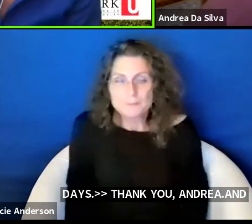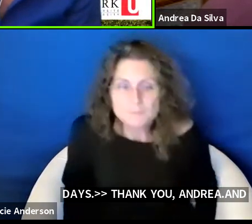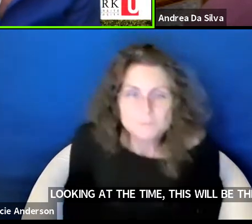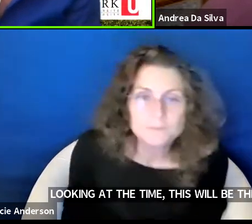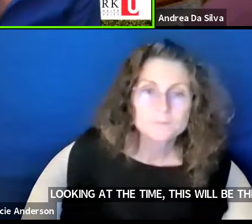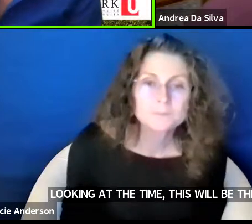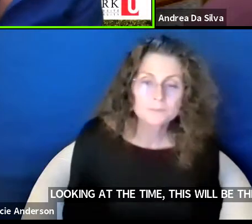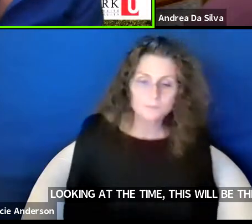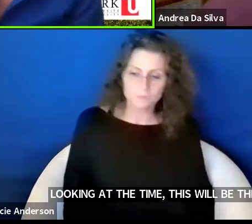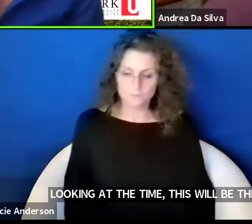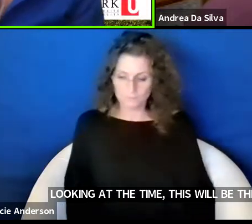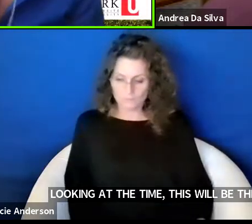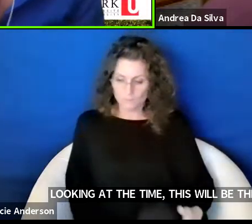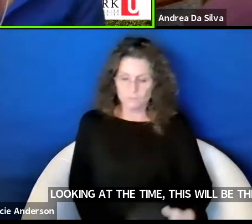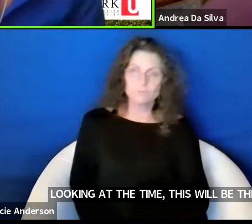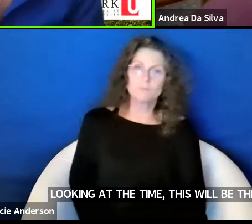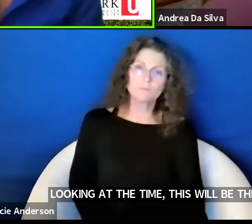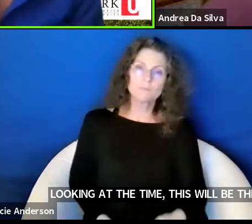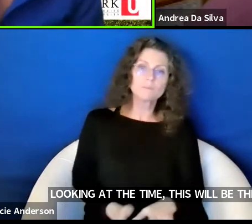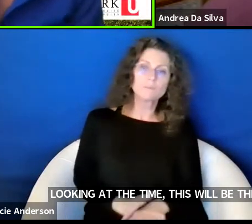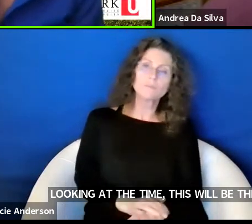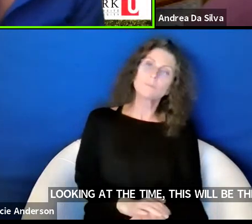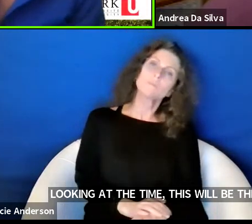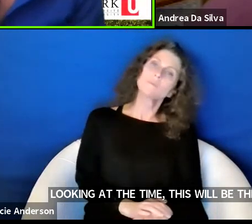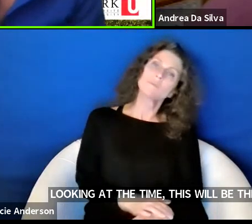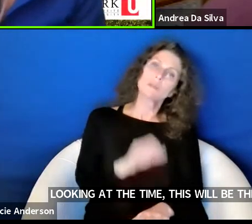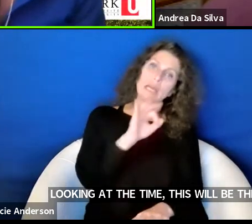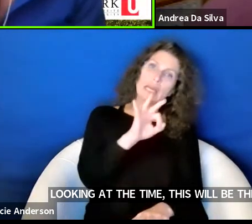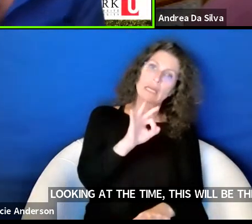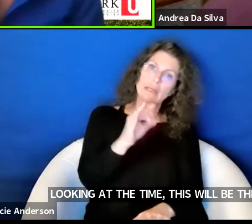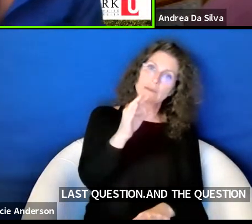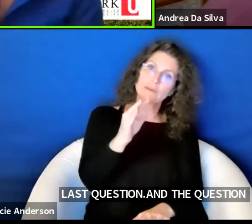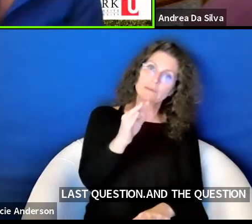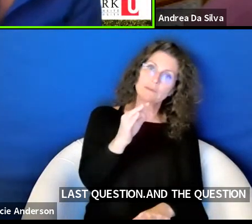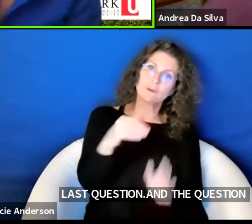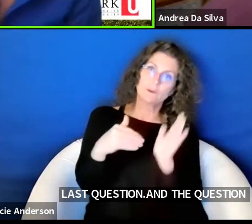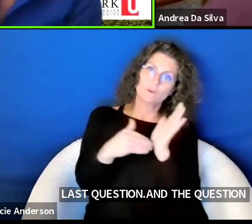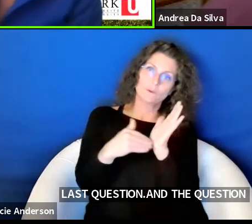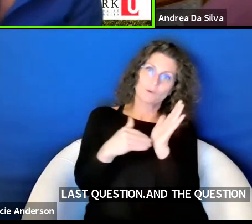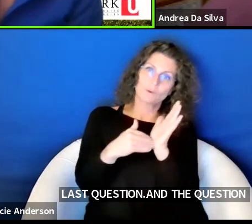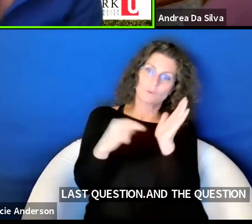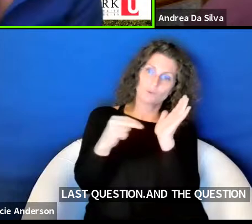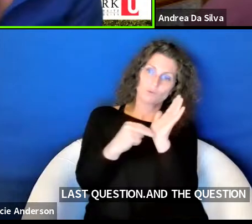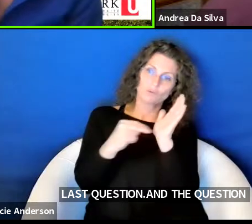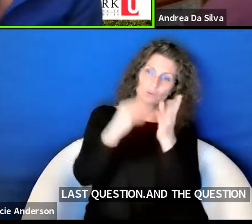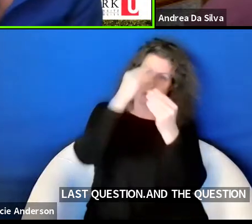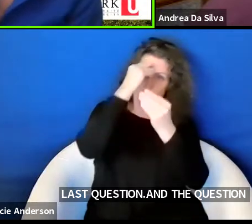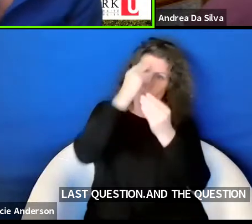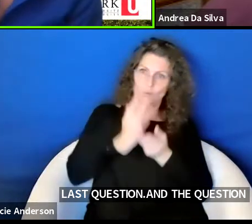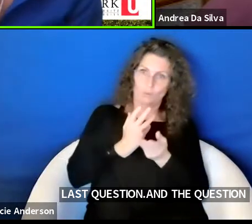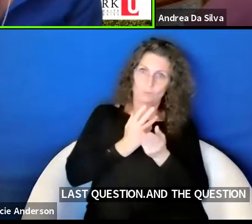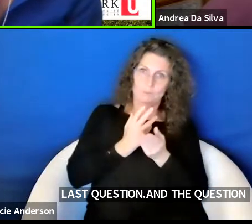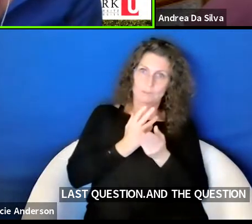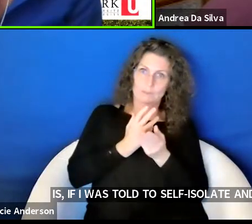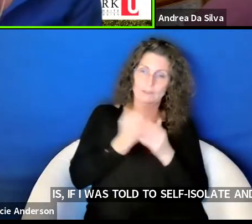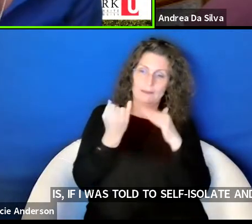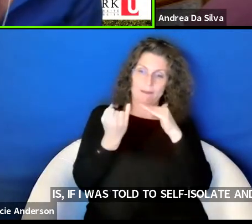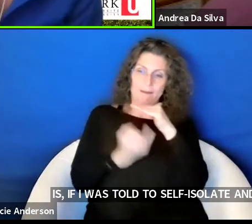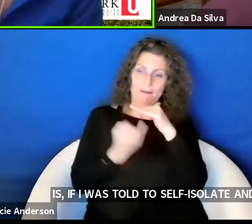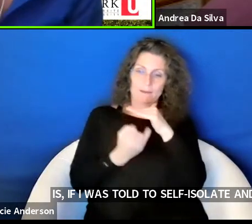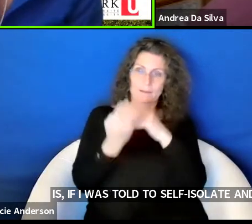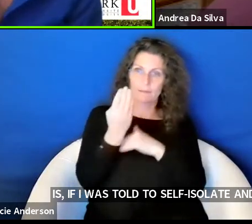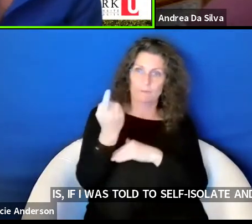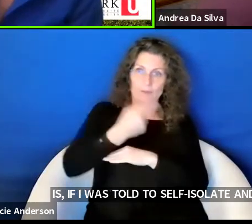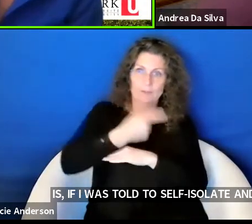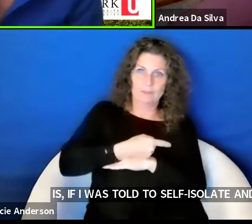is, if I was told to self-isolate and I took a test, but it did